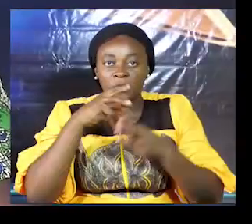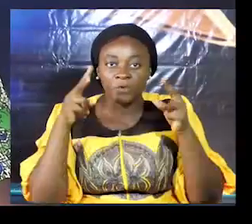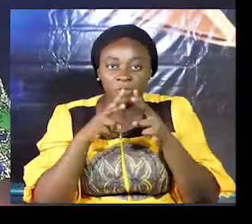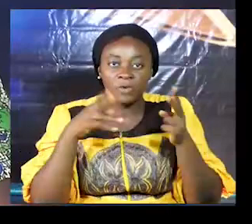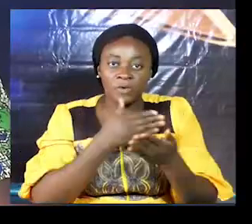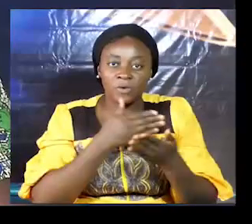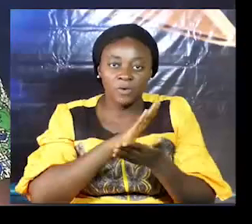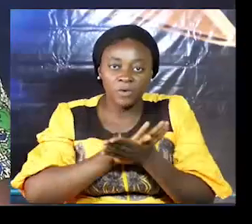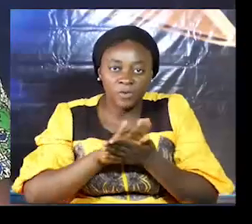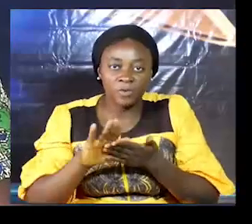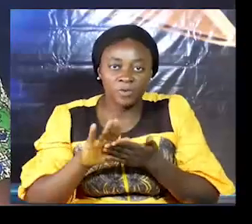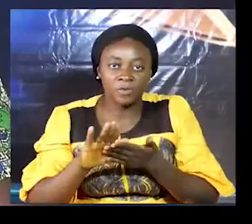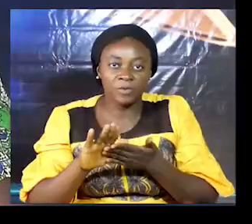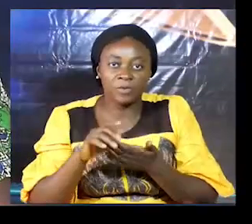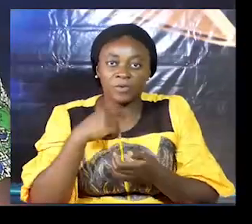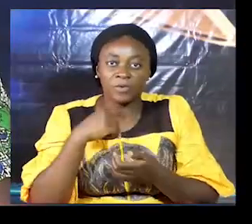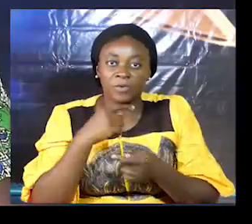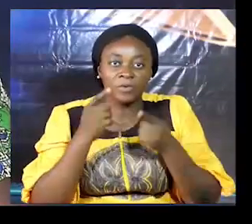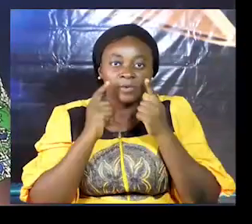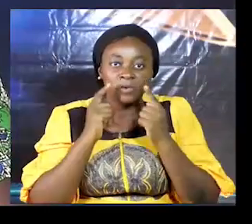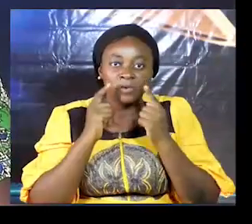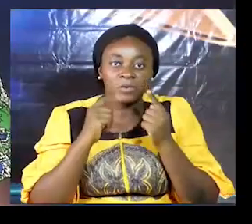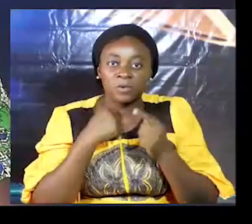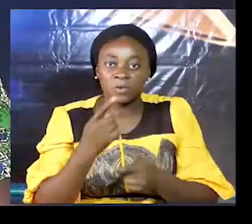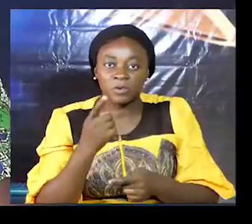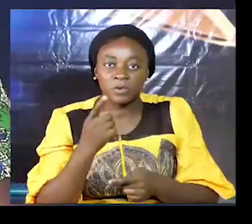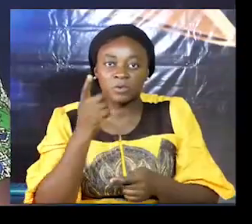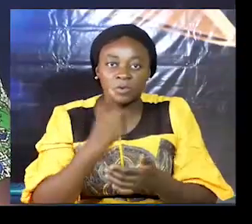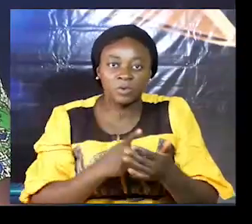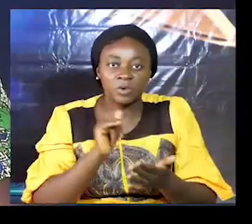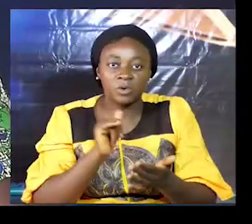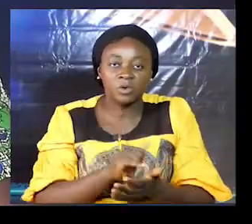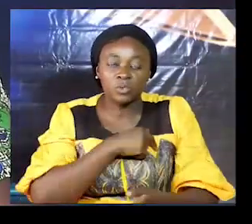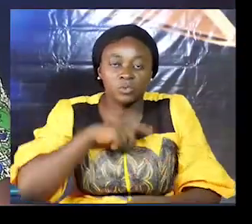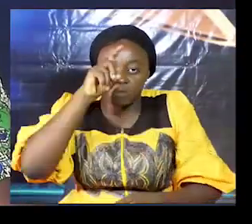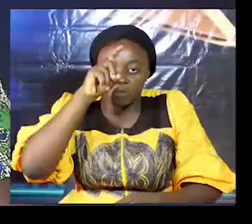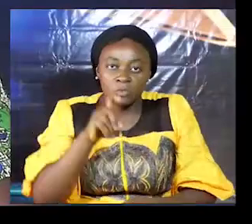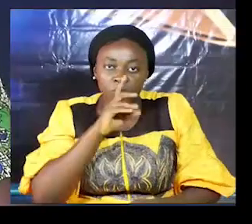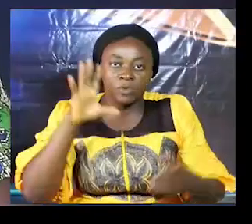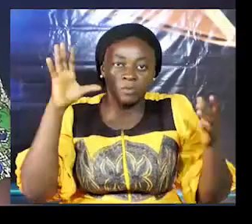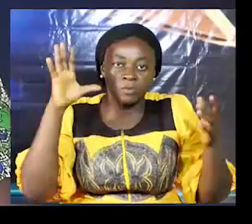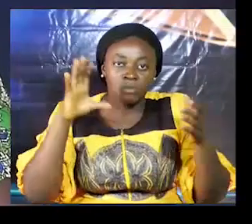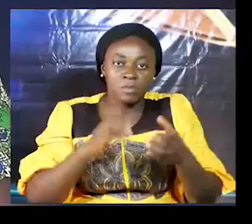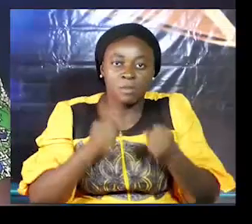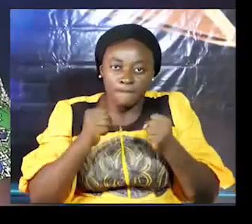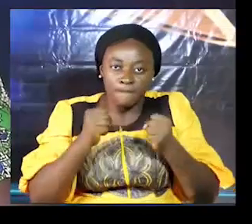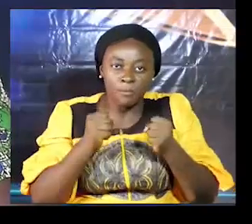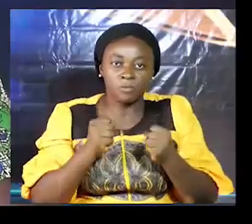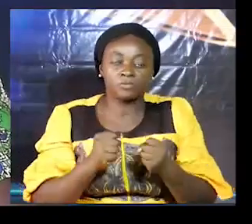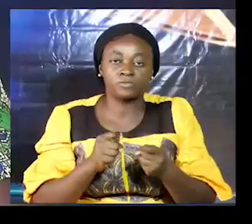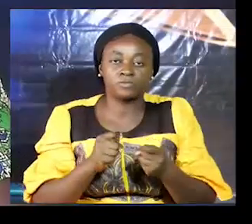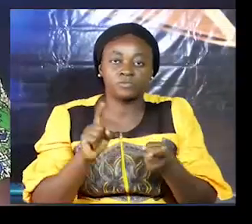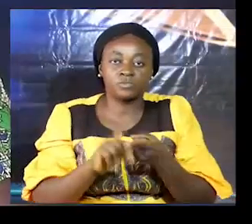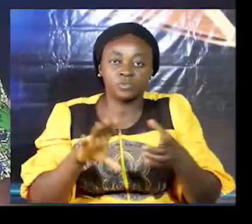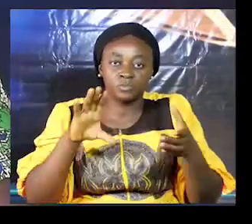you must also come to the point where you must be bold and sure enough to be definite and say that this is the bone of my